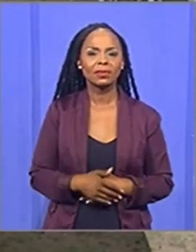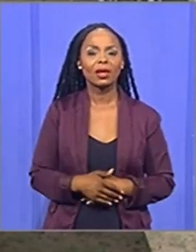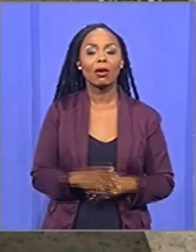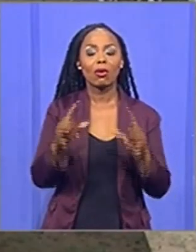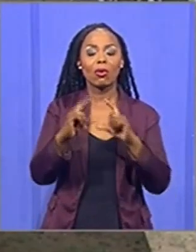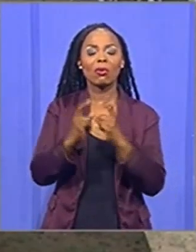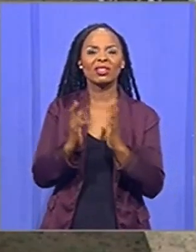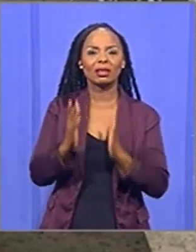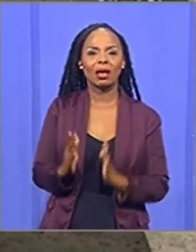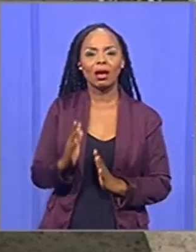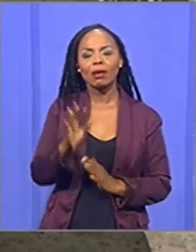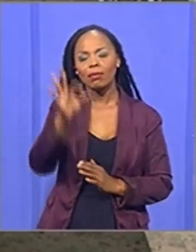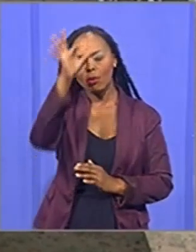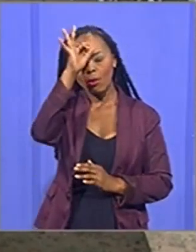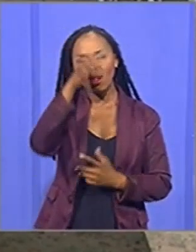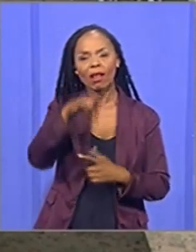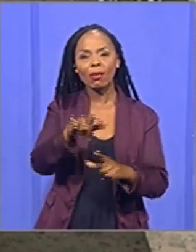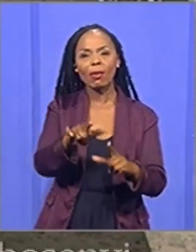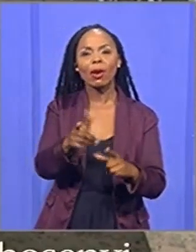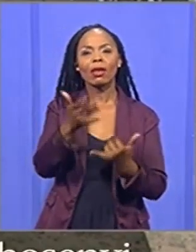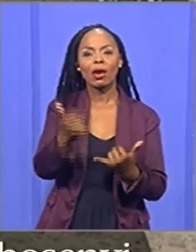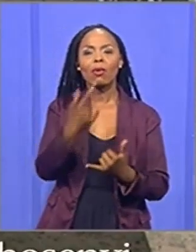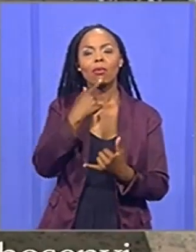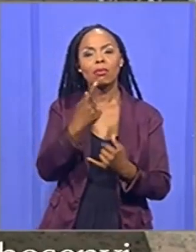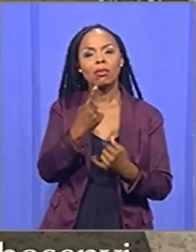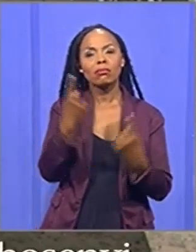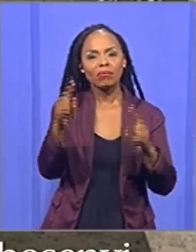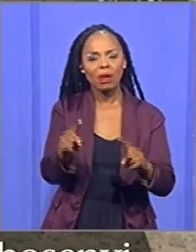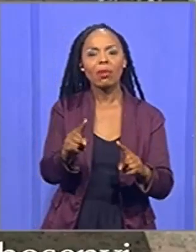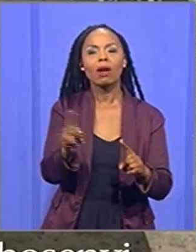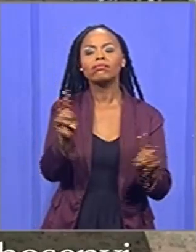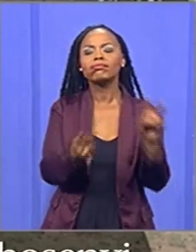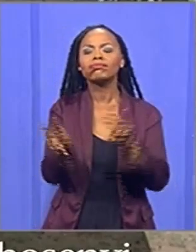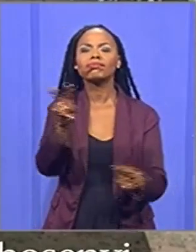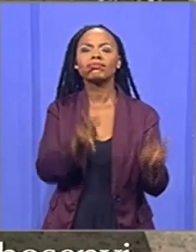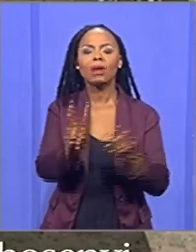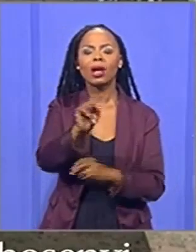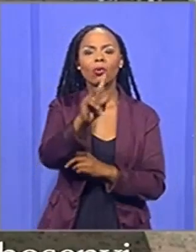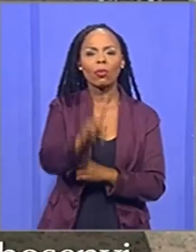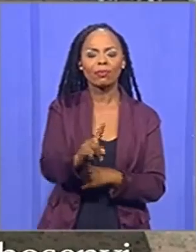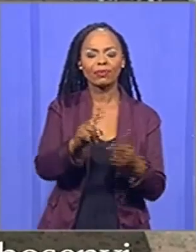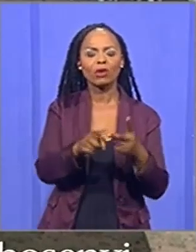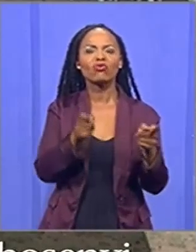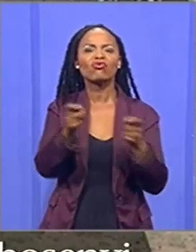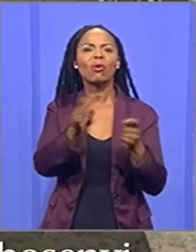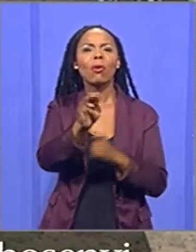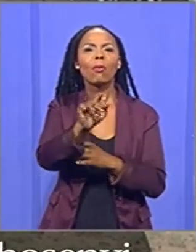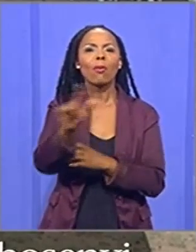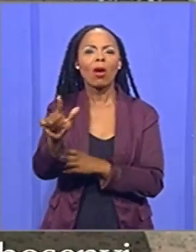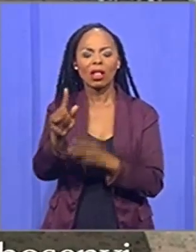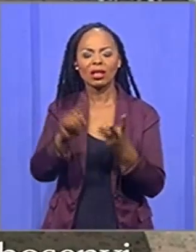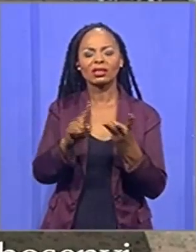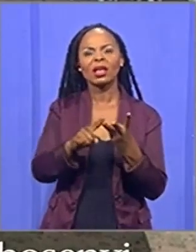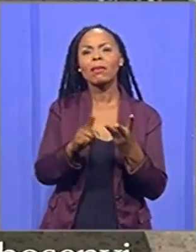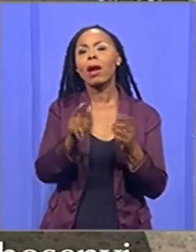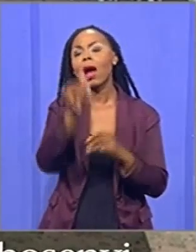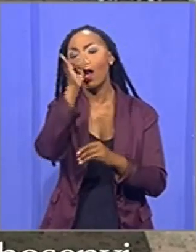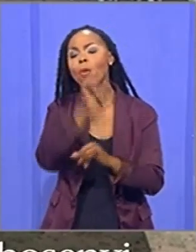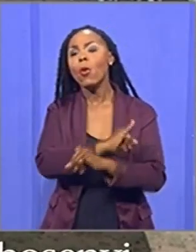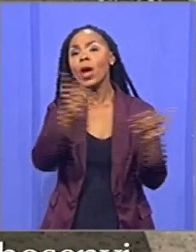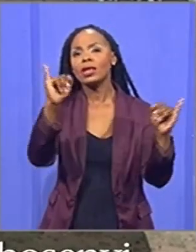o re ba ile go romela maphodisa a mmalwa mmileng wa lephefo wa N1 mabenkeleng go parara le mafelong ao bosenyi bo ikepetšego gona go